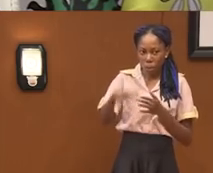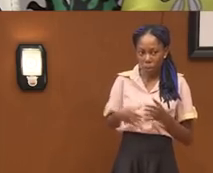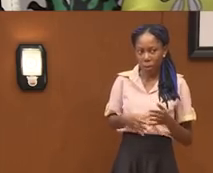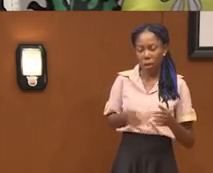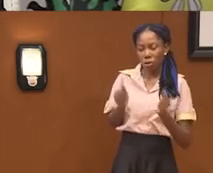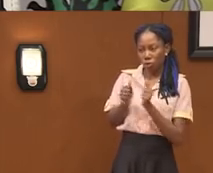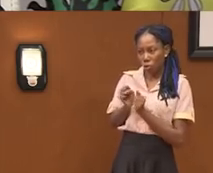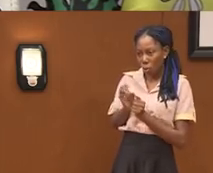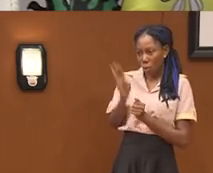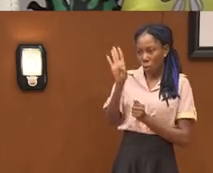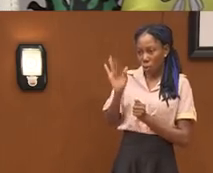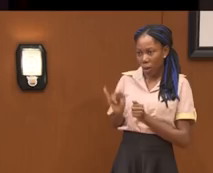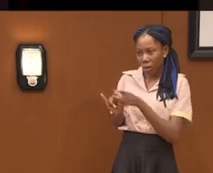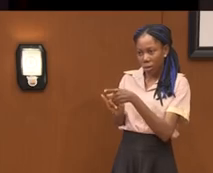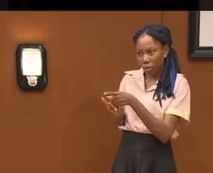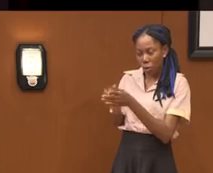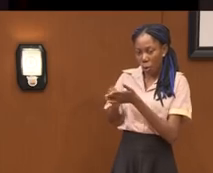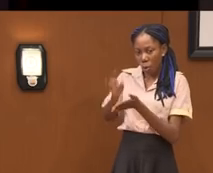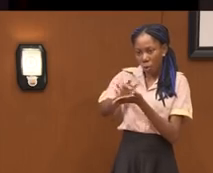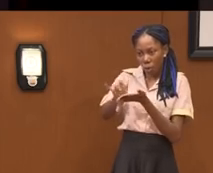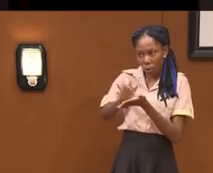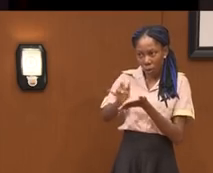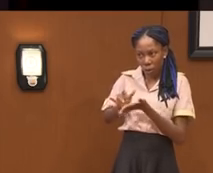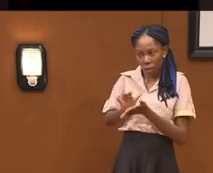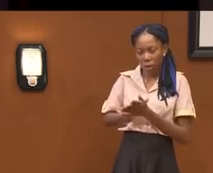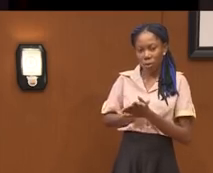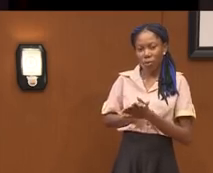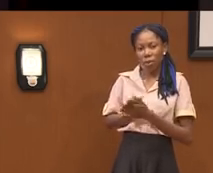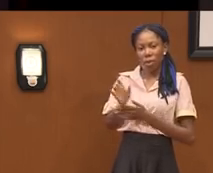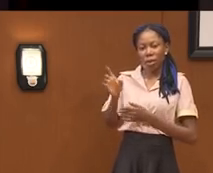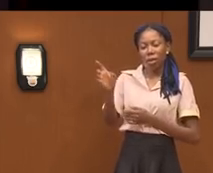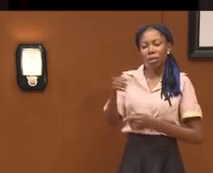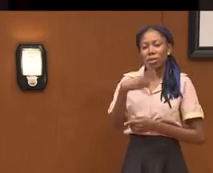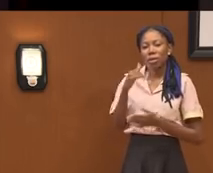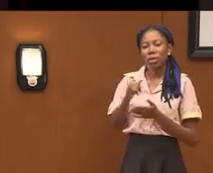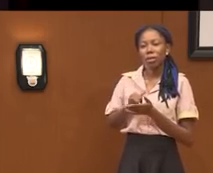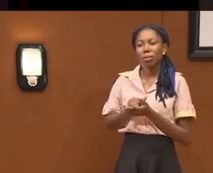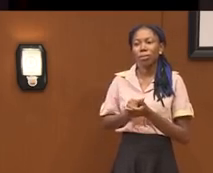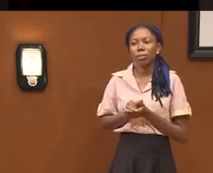much is outstanding? 56, you said. No, this is what